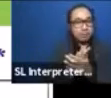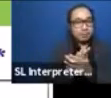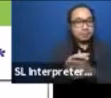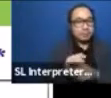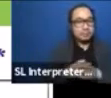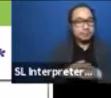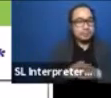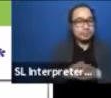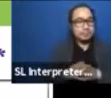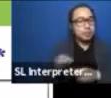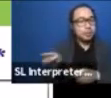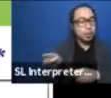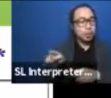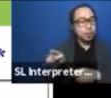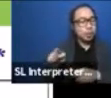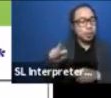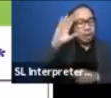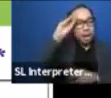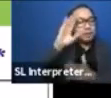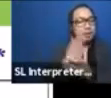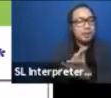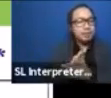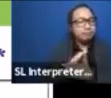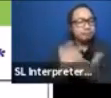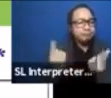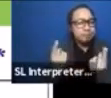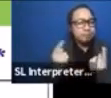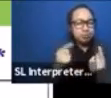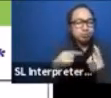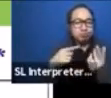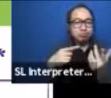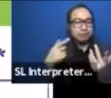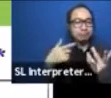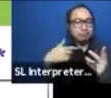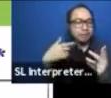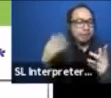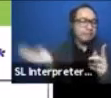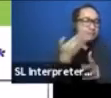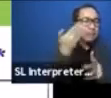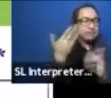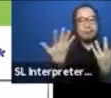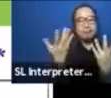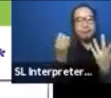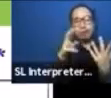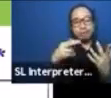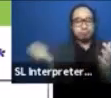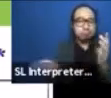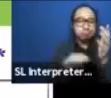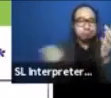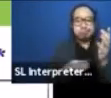her husband beat her because she refused for sex,